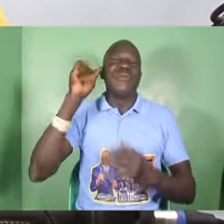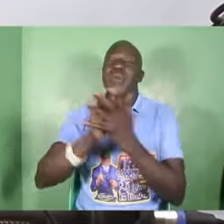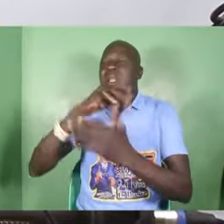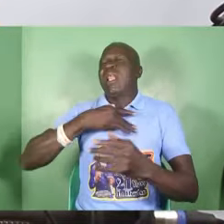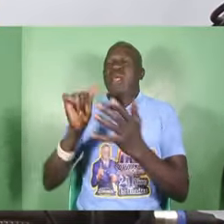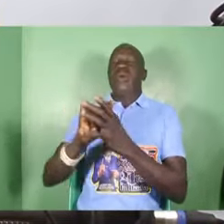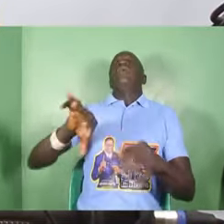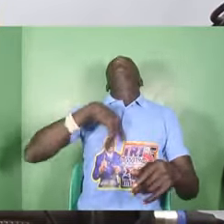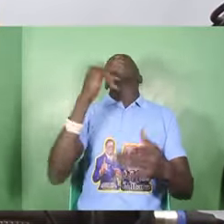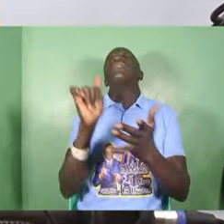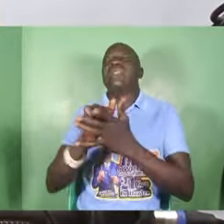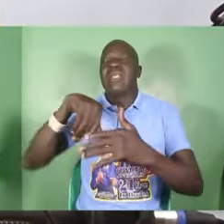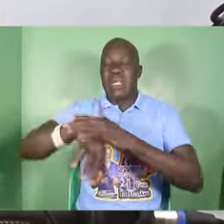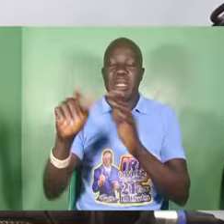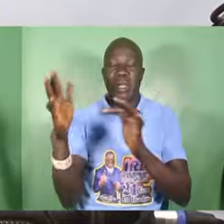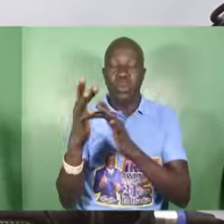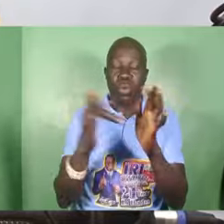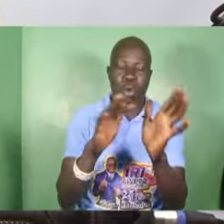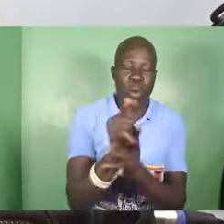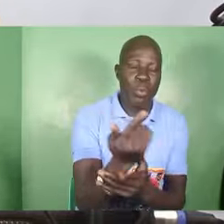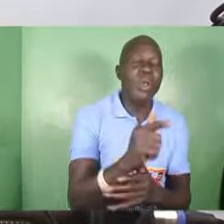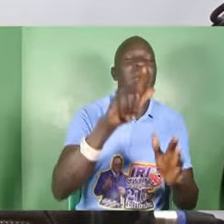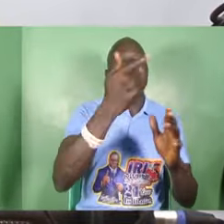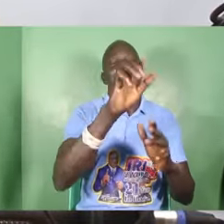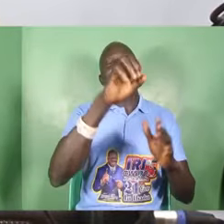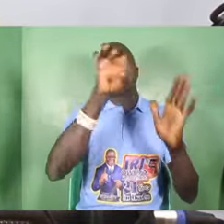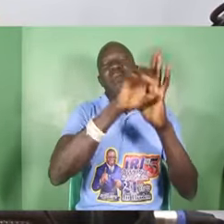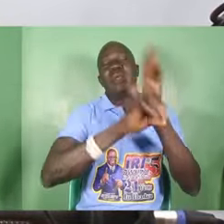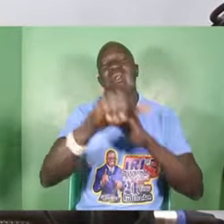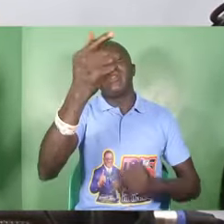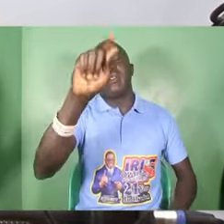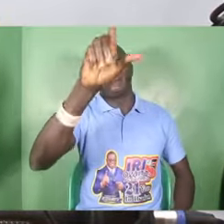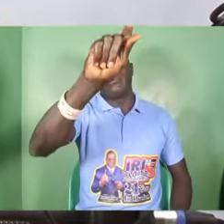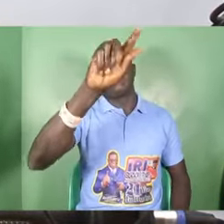and wine, as it has been written in the book of Genesis,